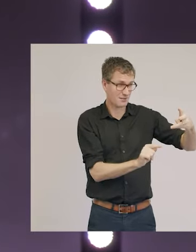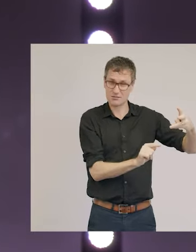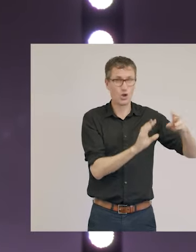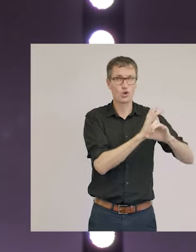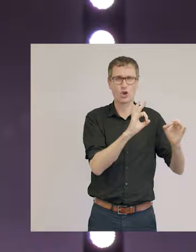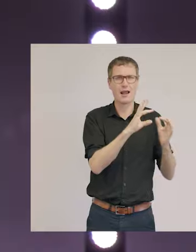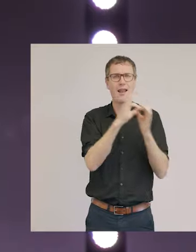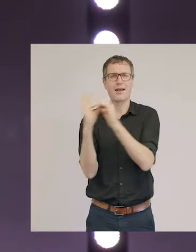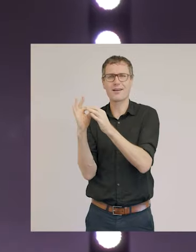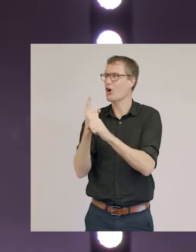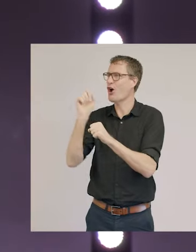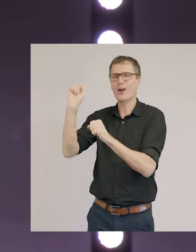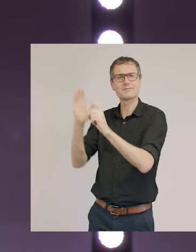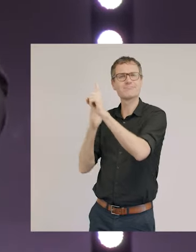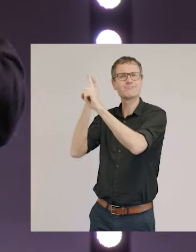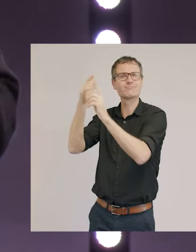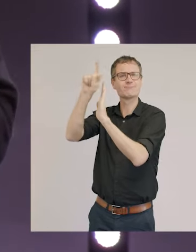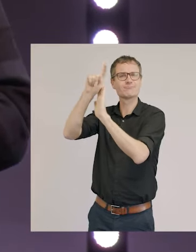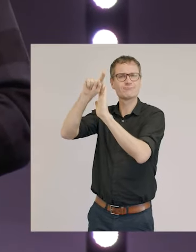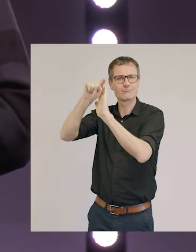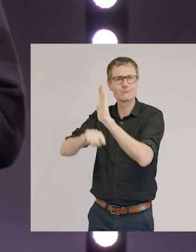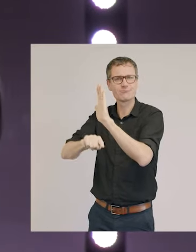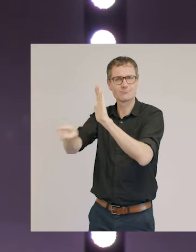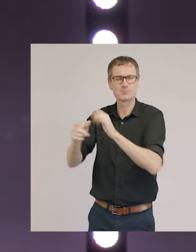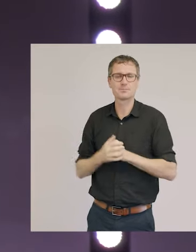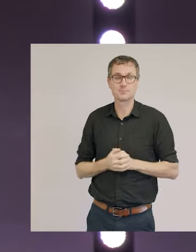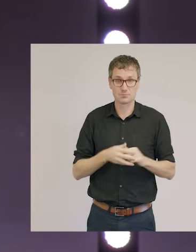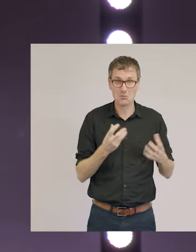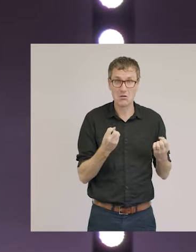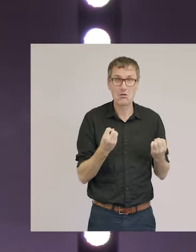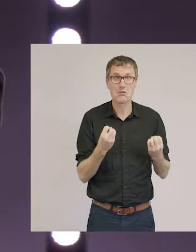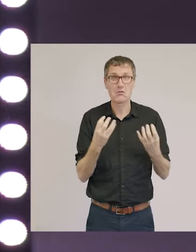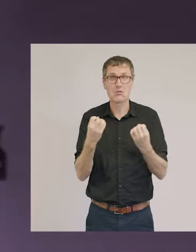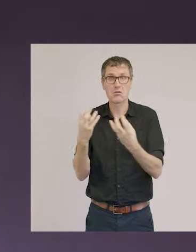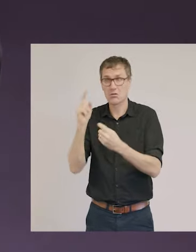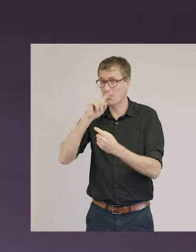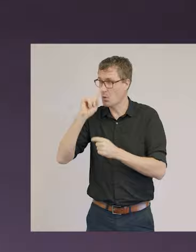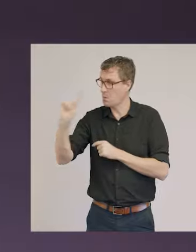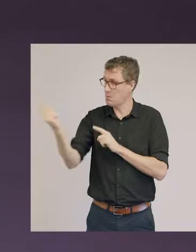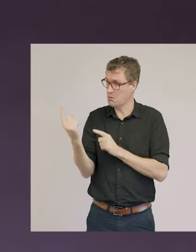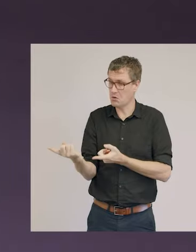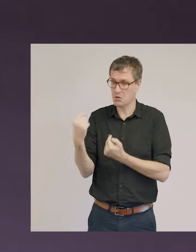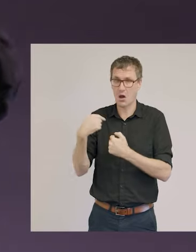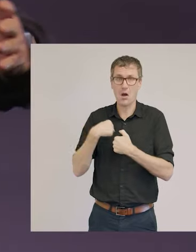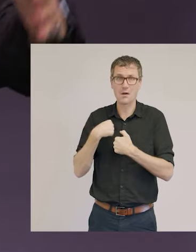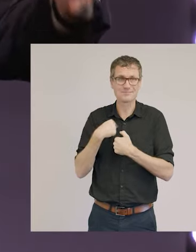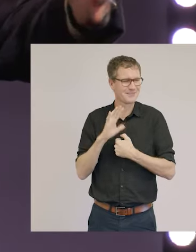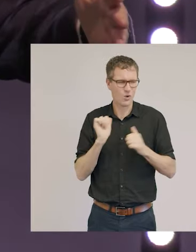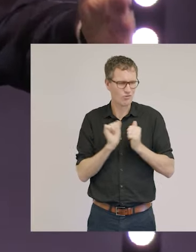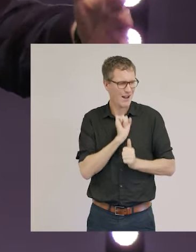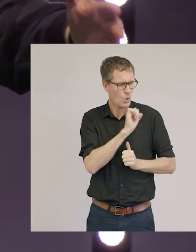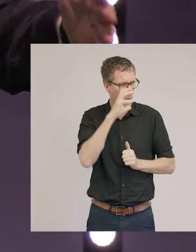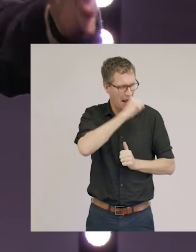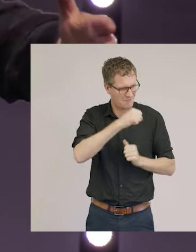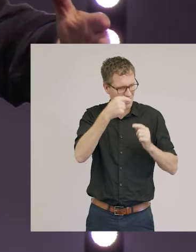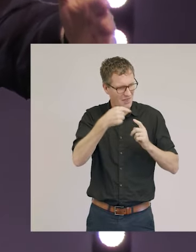what God wants for us. We've had a number of people in recent times that have come to us and said on various issues, I don't agree with your